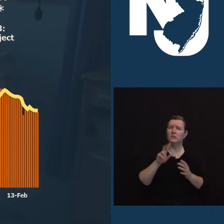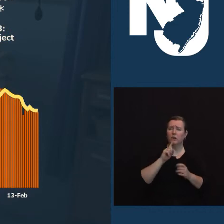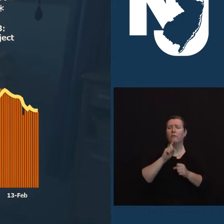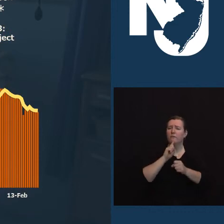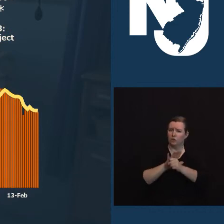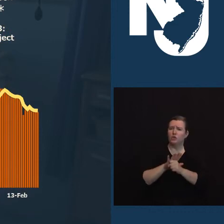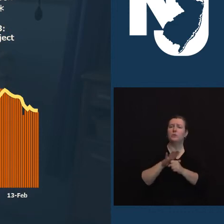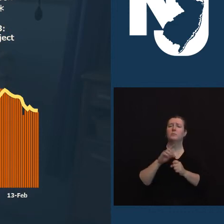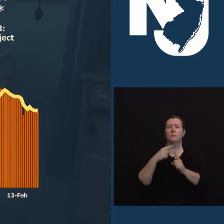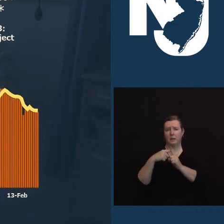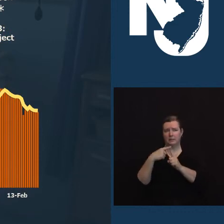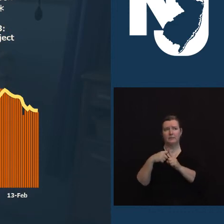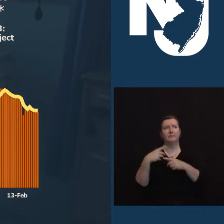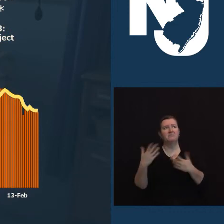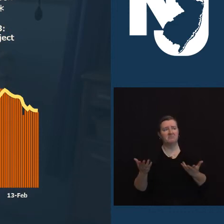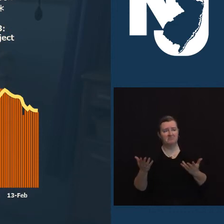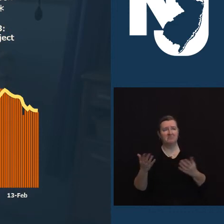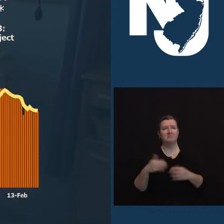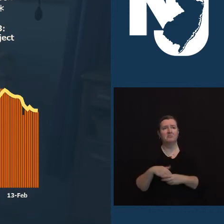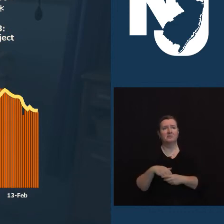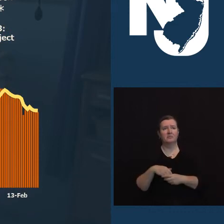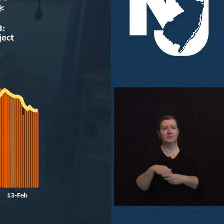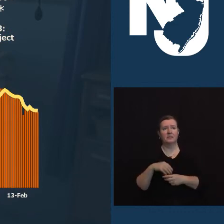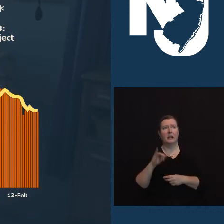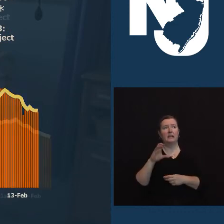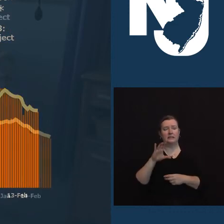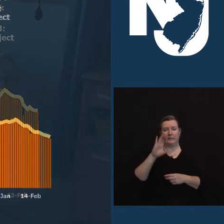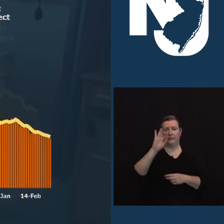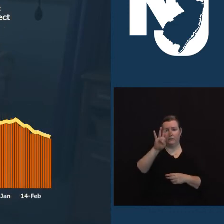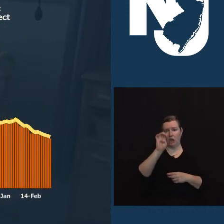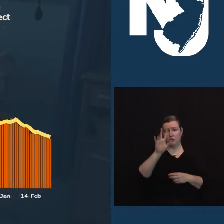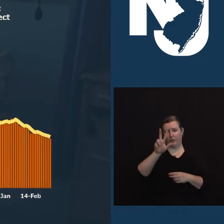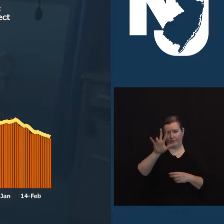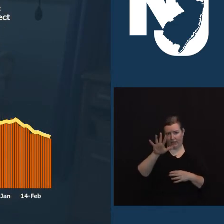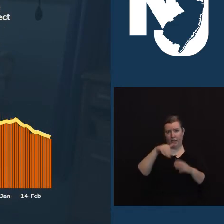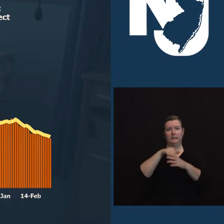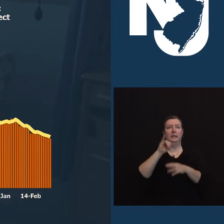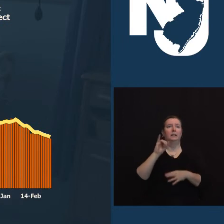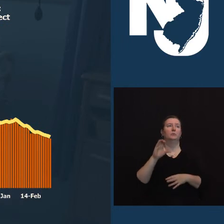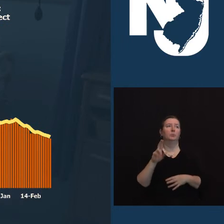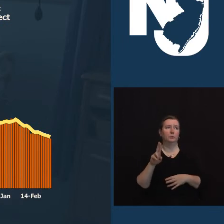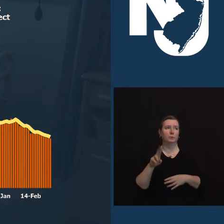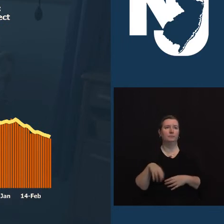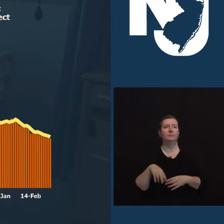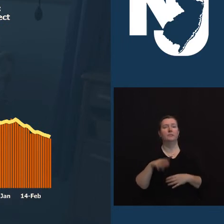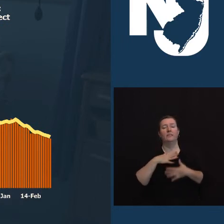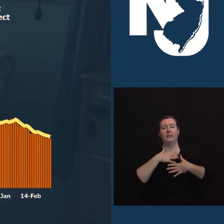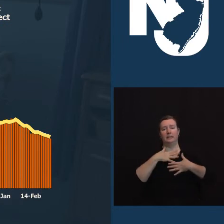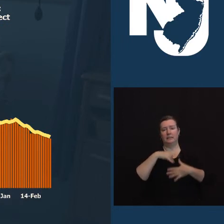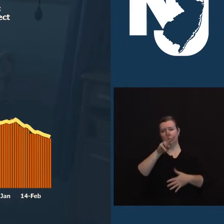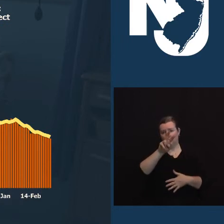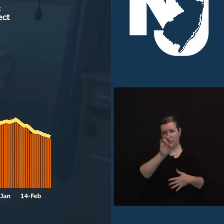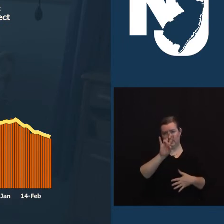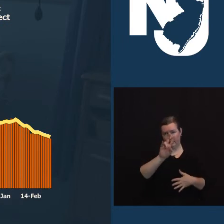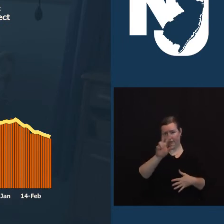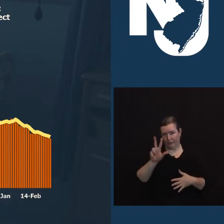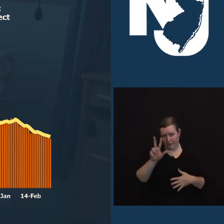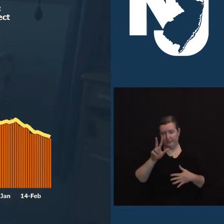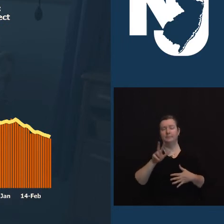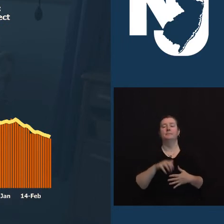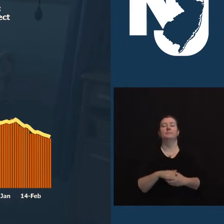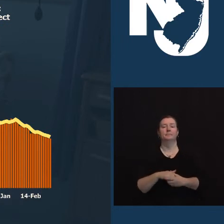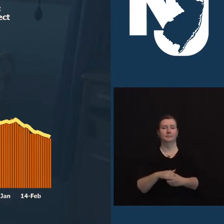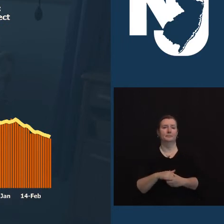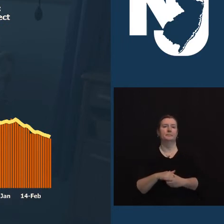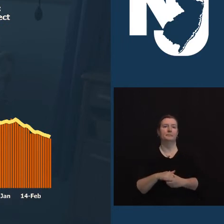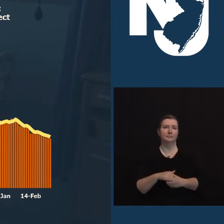units, 435 patients there, 273 ventilators in use. Again, if you go back a month, each of those